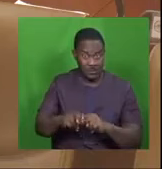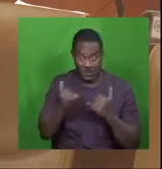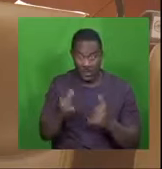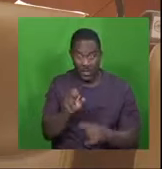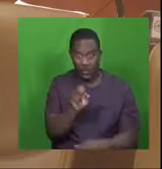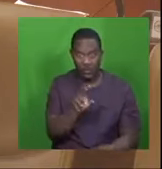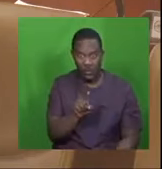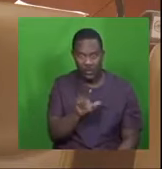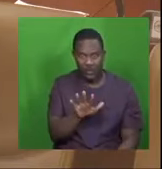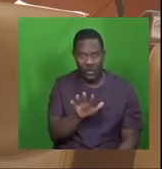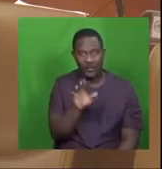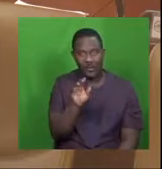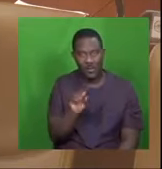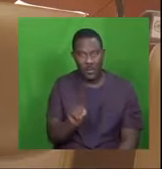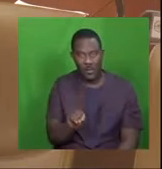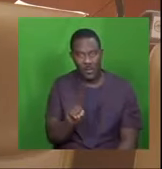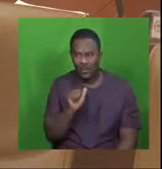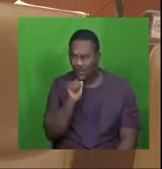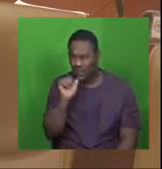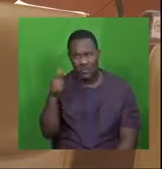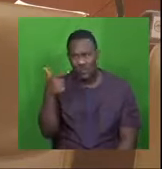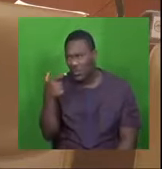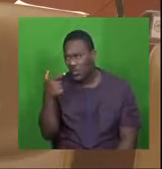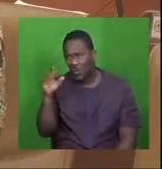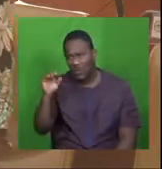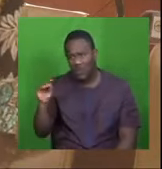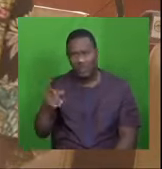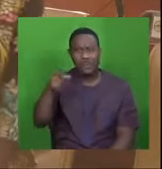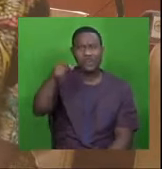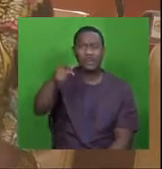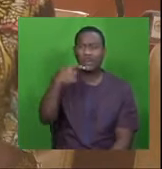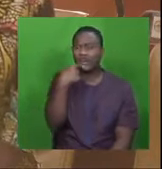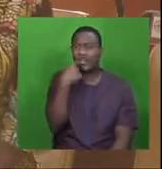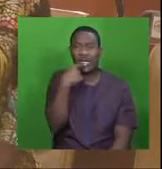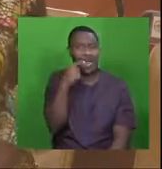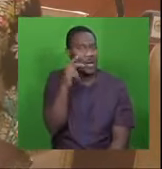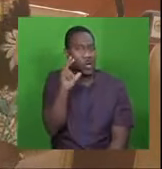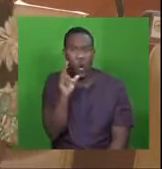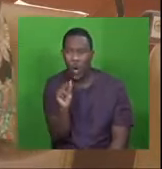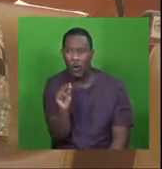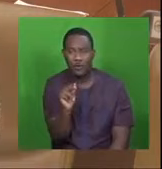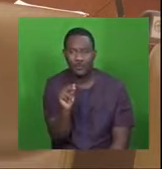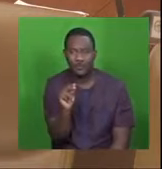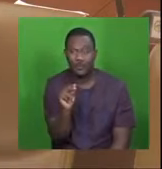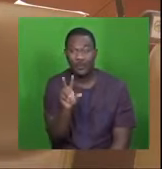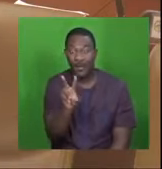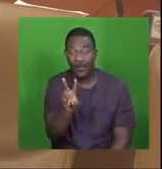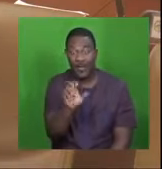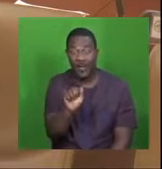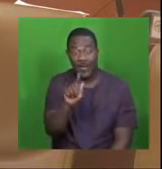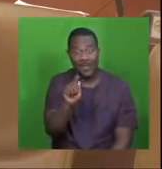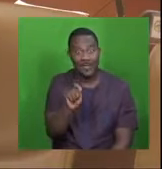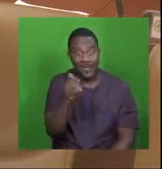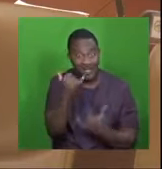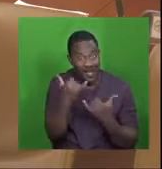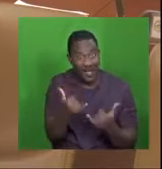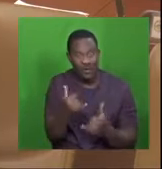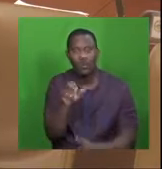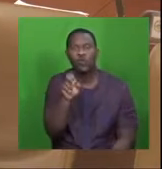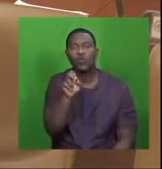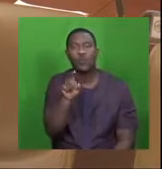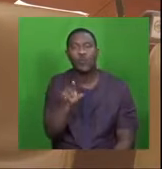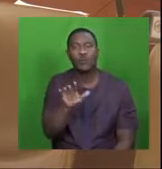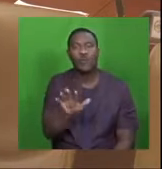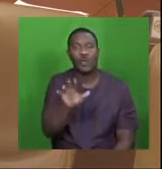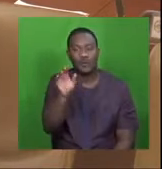is 12.5% and not the 21% my colleague stated on the other side. VAT currently is 12.5%,